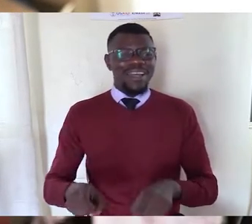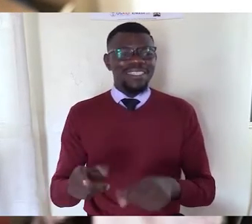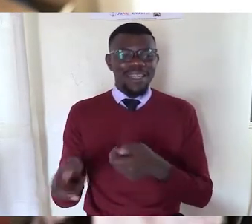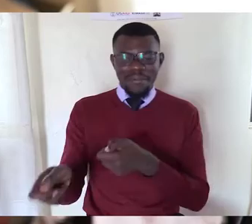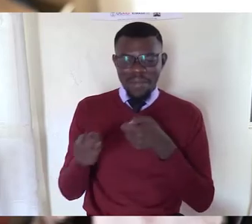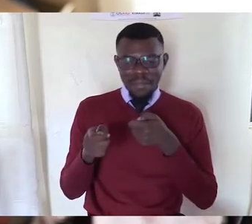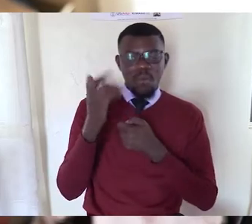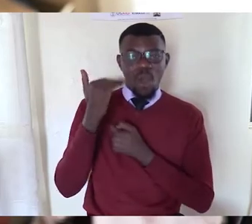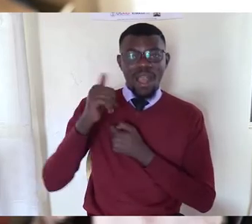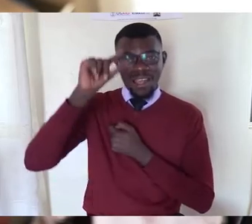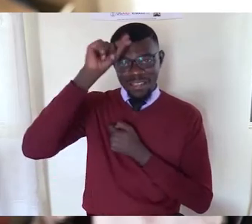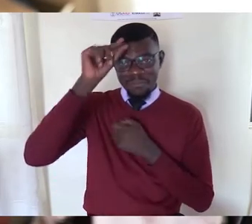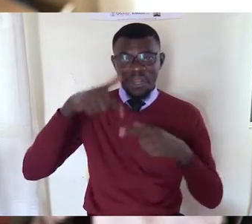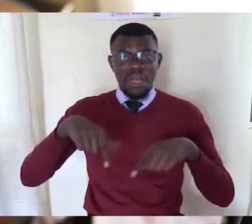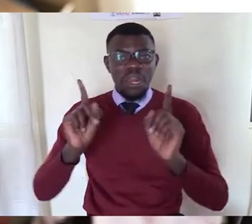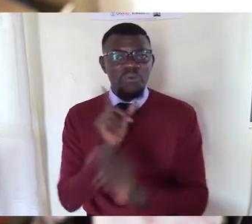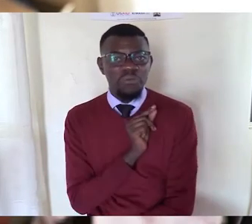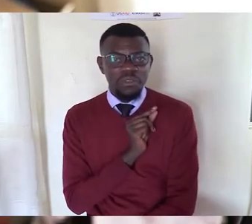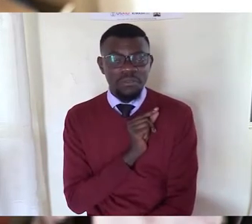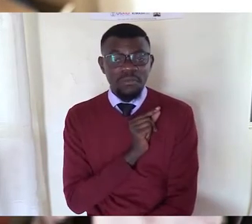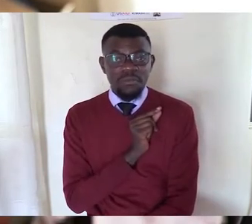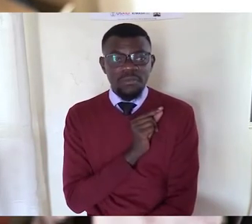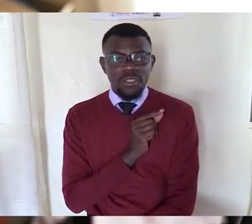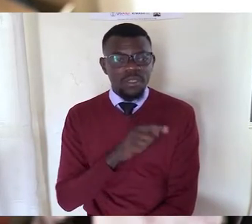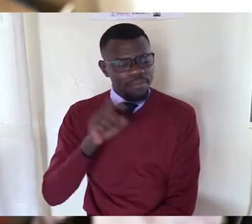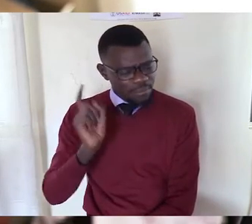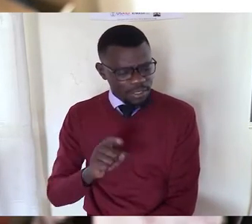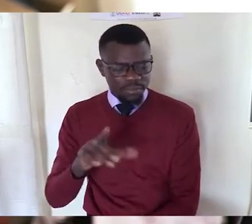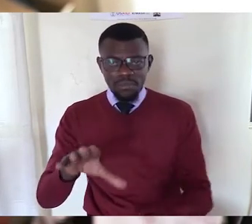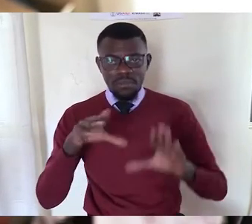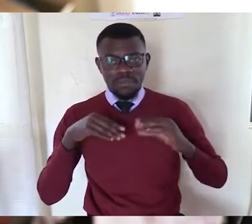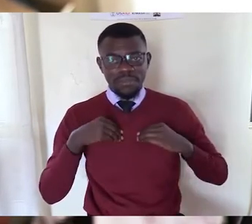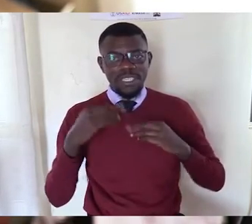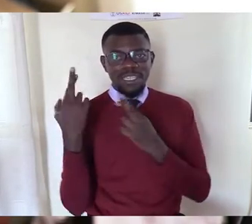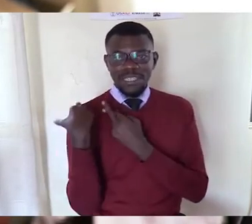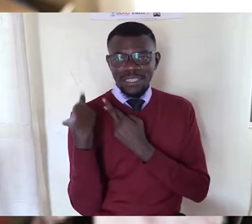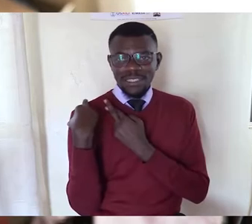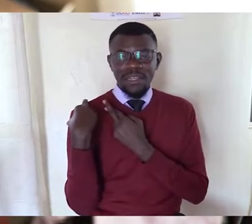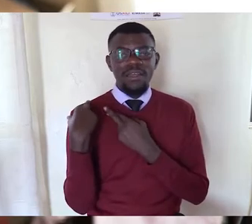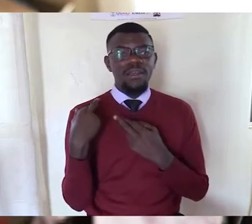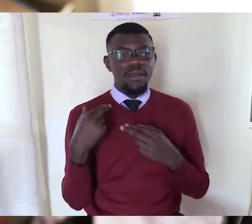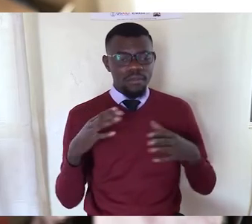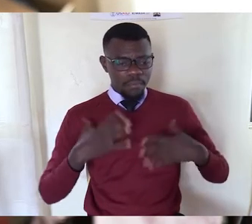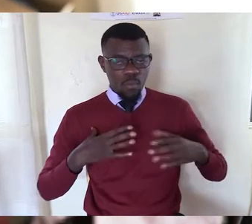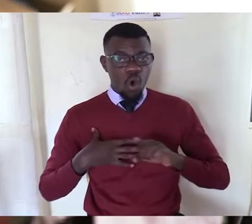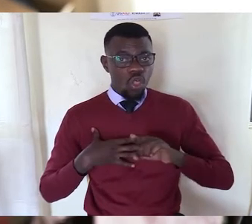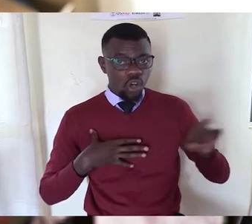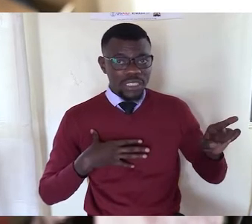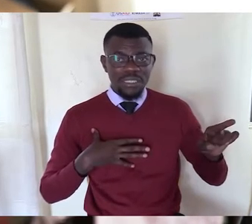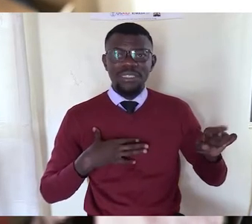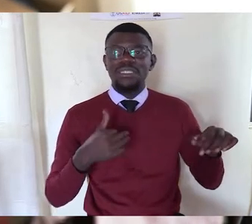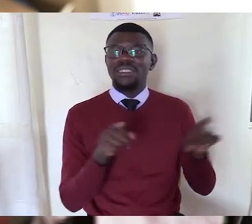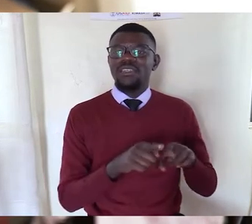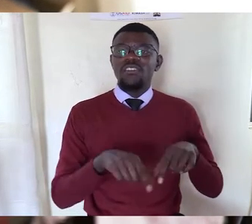the government has allowed. So they must take responsibility to make sure that those people are also